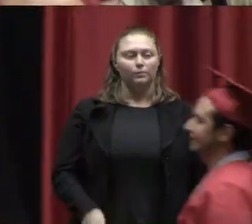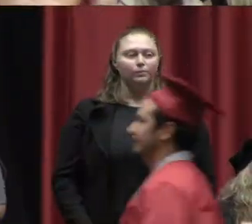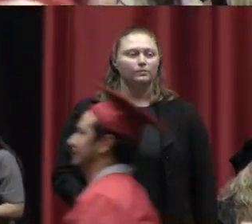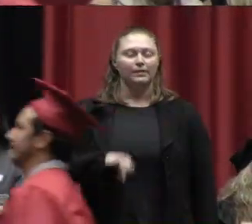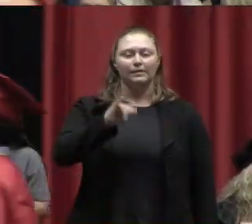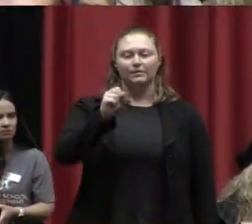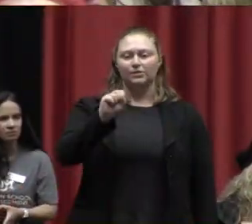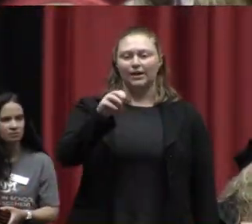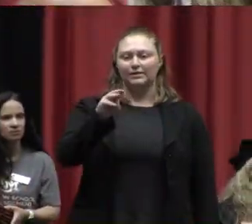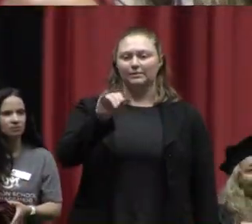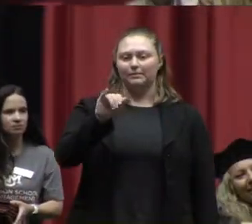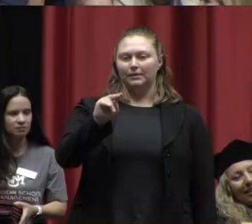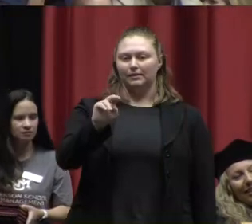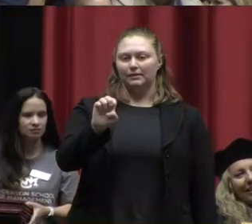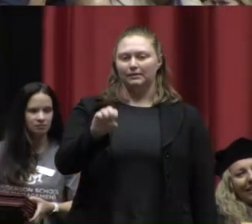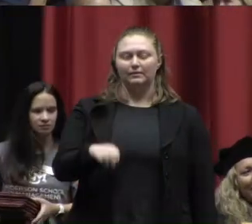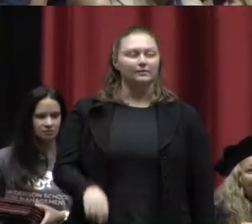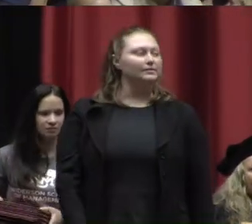Jasmine Ortiz.